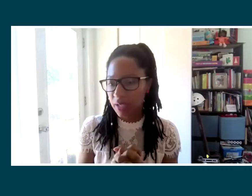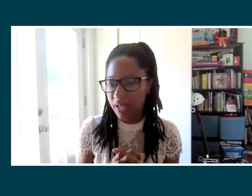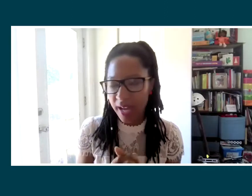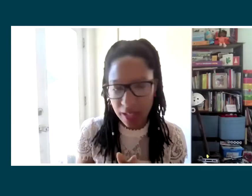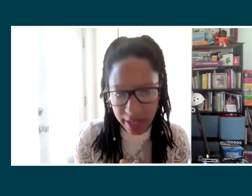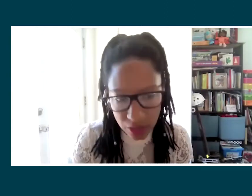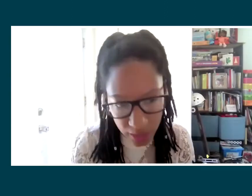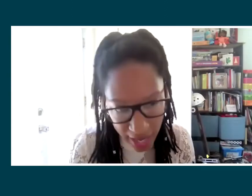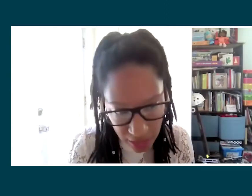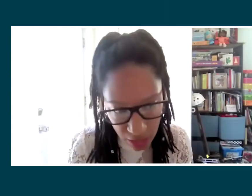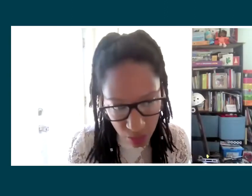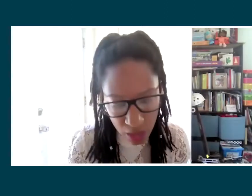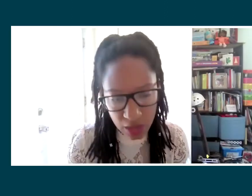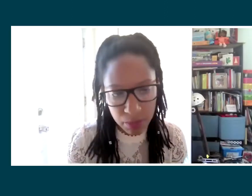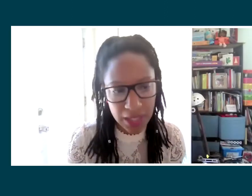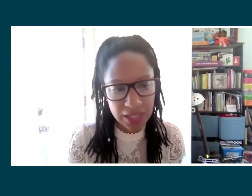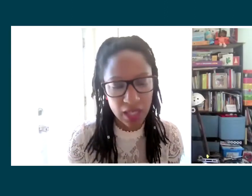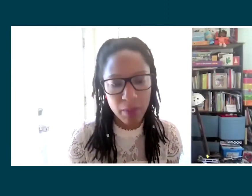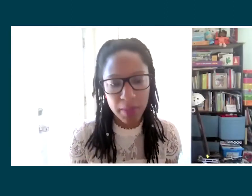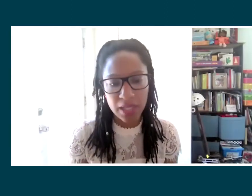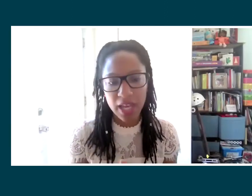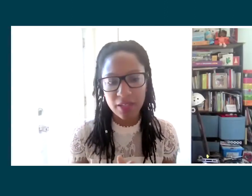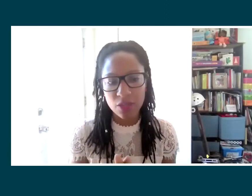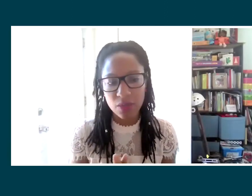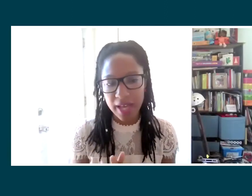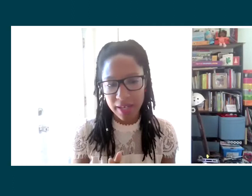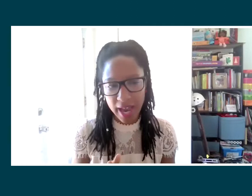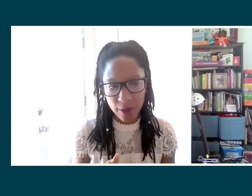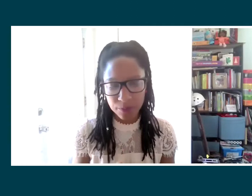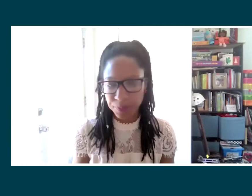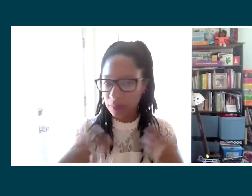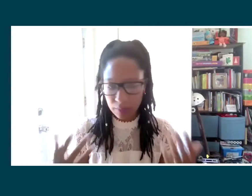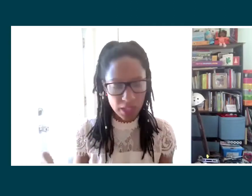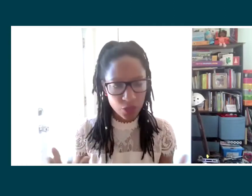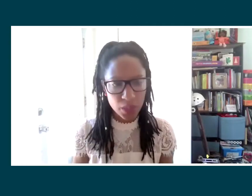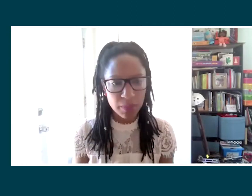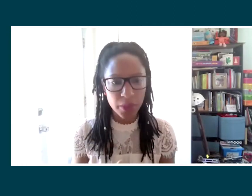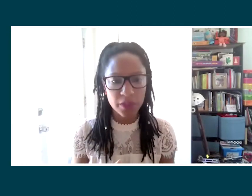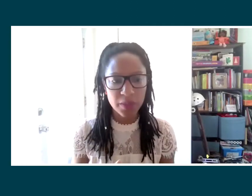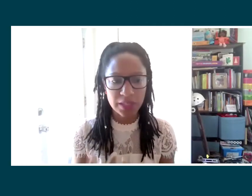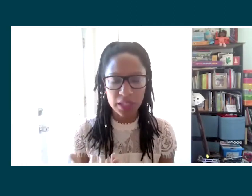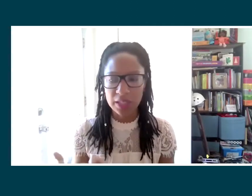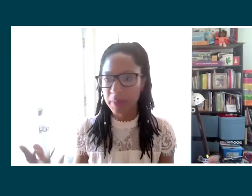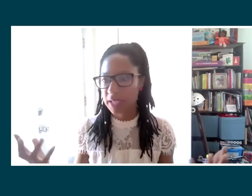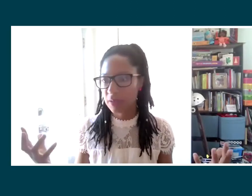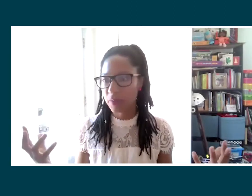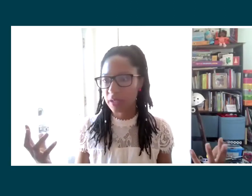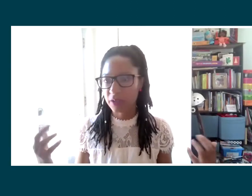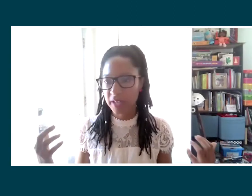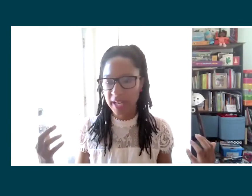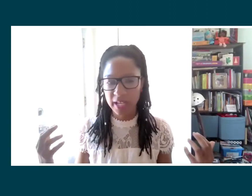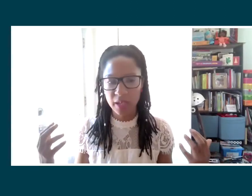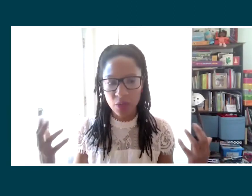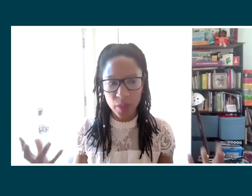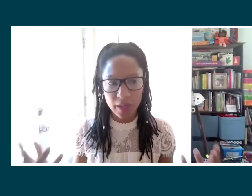the community guidelines, we ask you to please take a moment and do that now. It's really important to us that the space that we